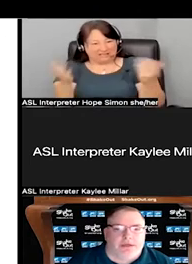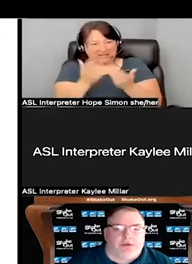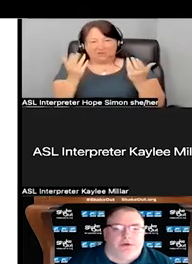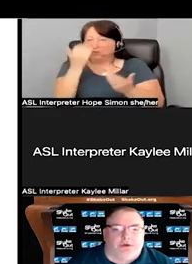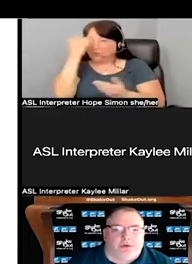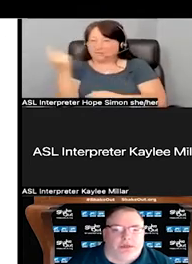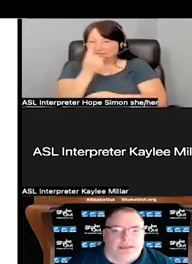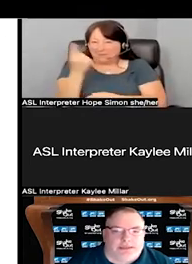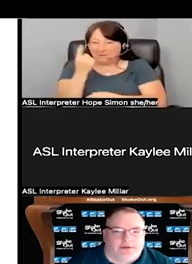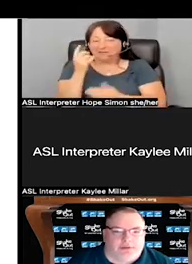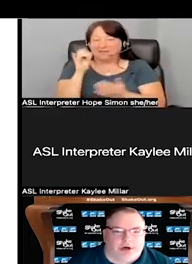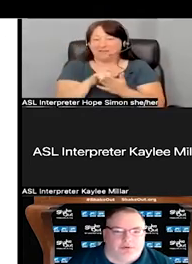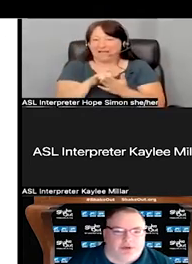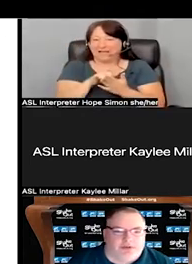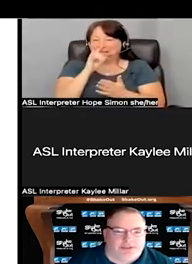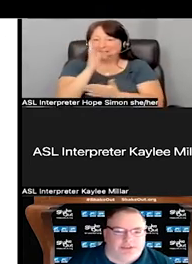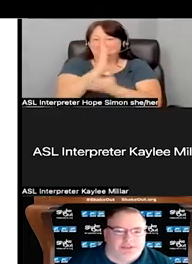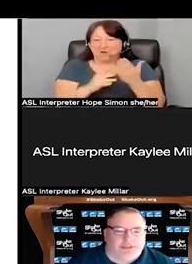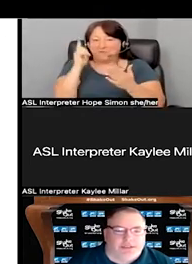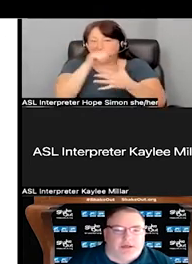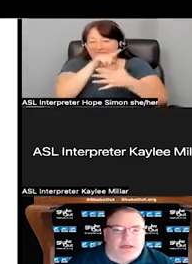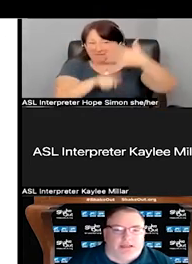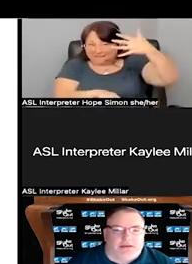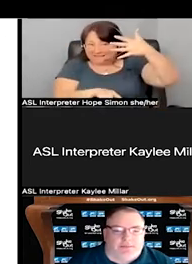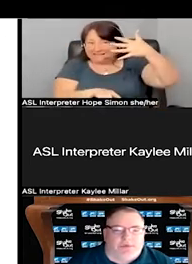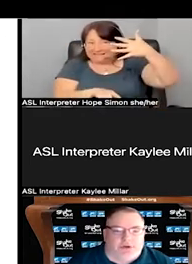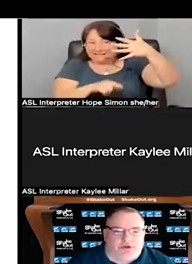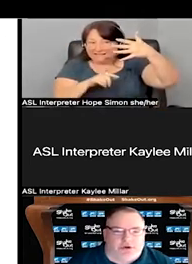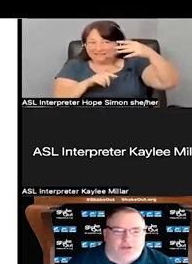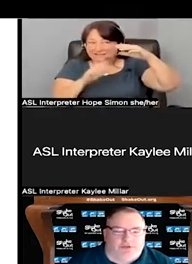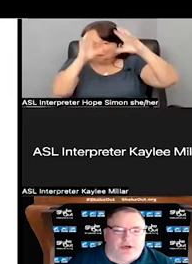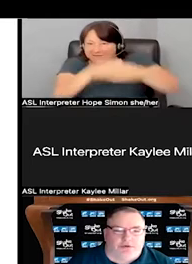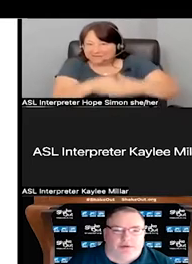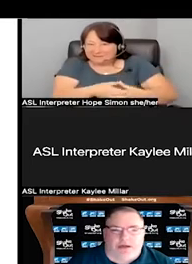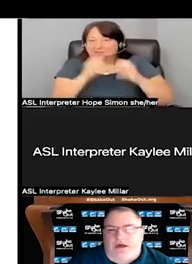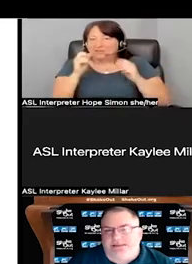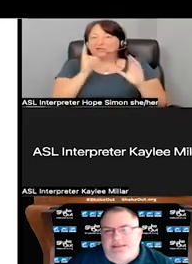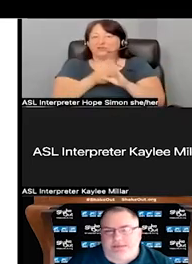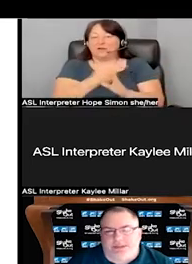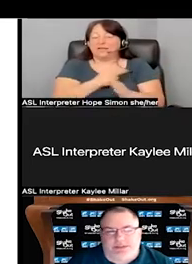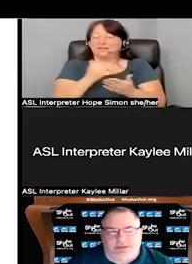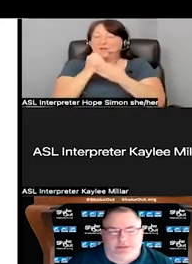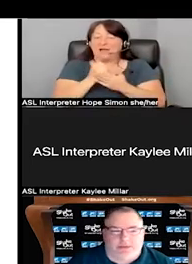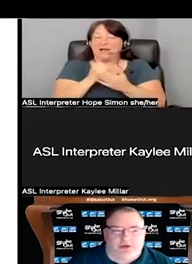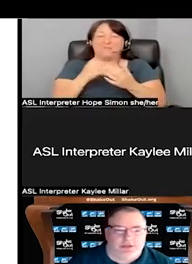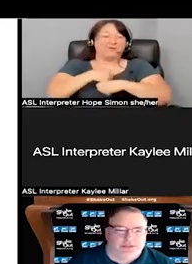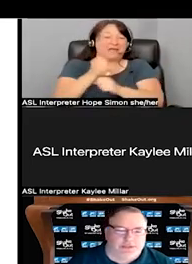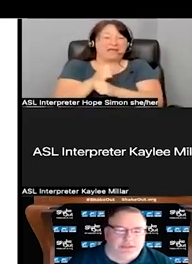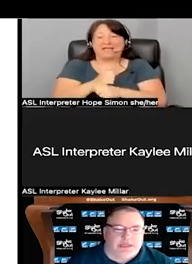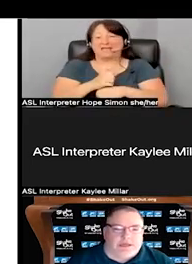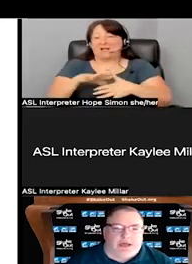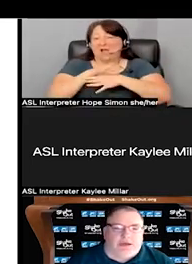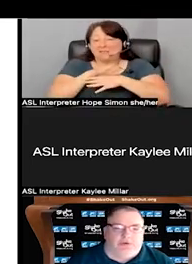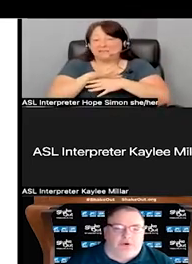someone who is a part of one of these sectors, you can join us to help create content, materials, and webinars